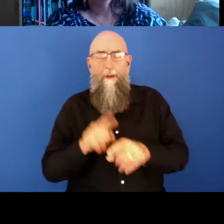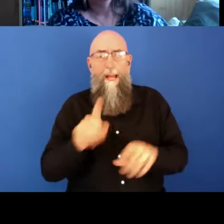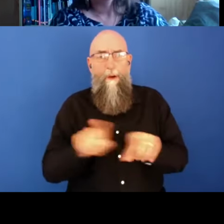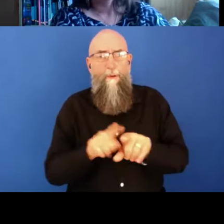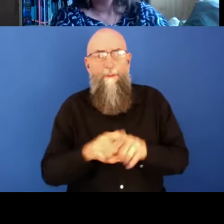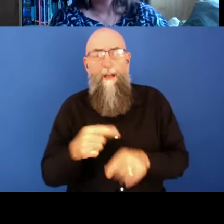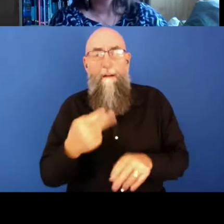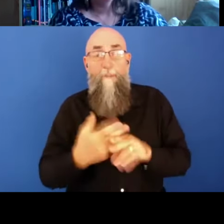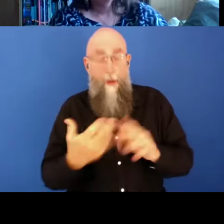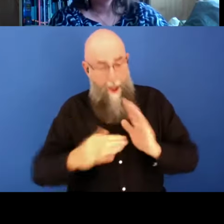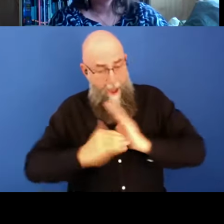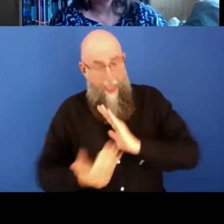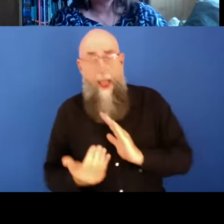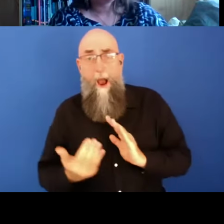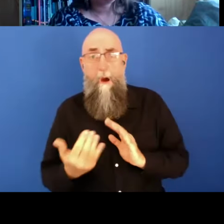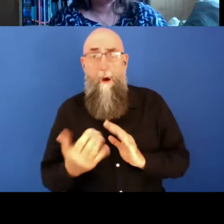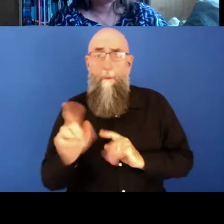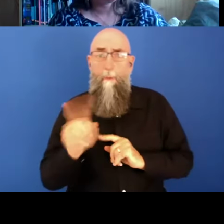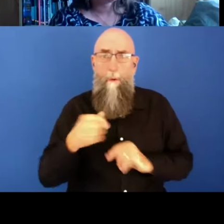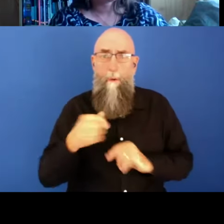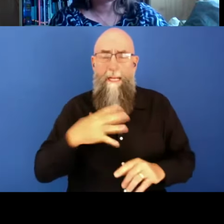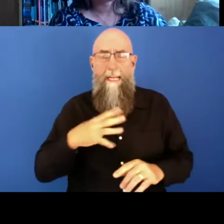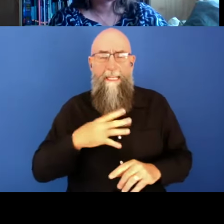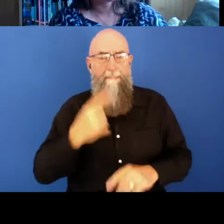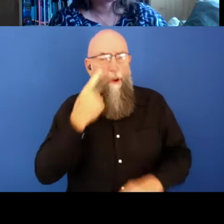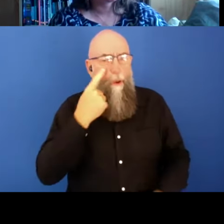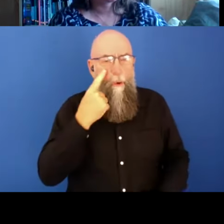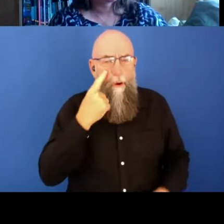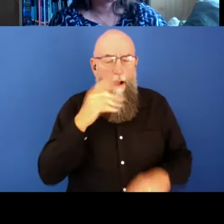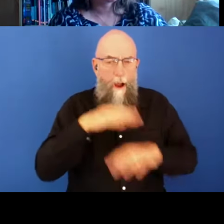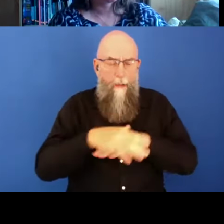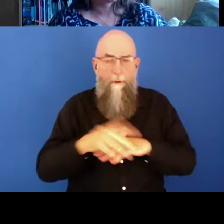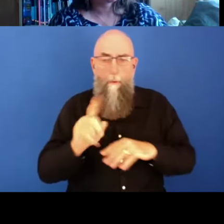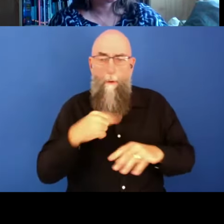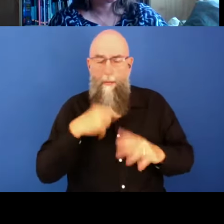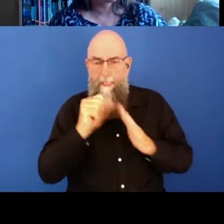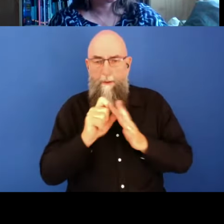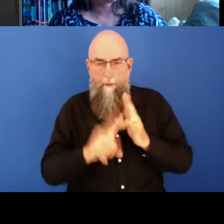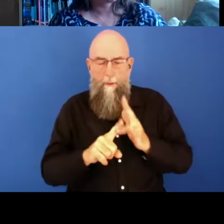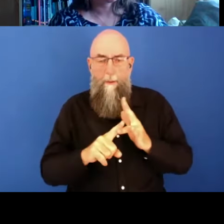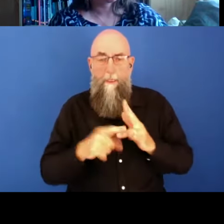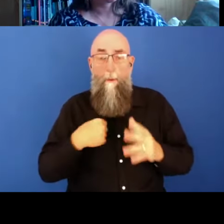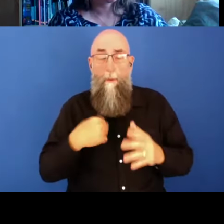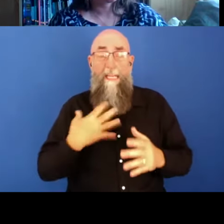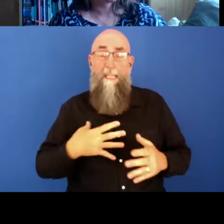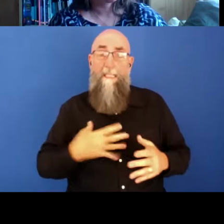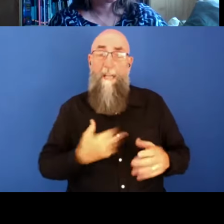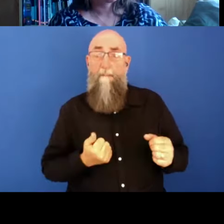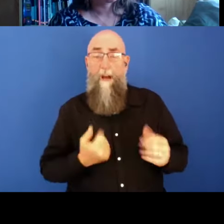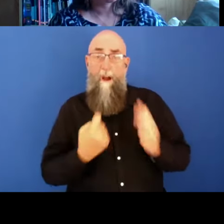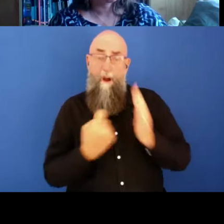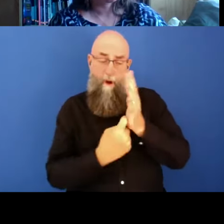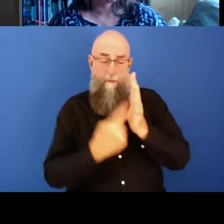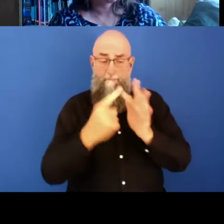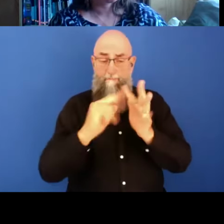are looking to do is to actually just take to actually take a take a rest over um